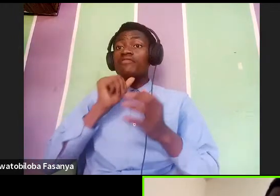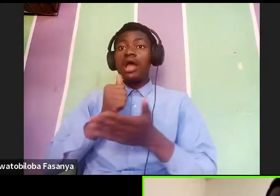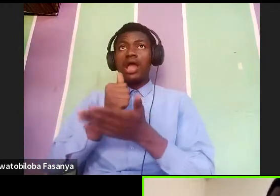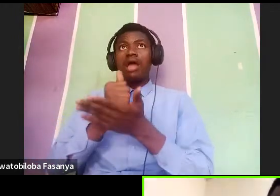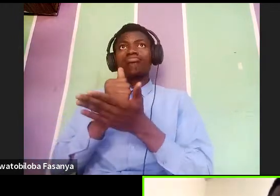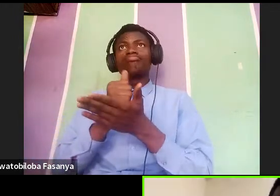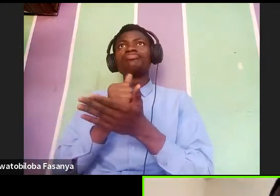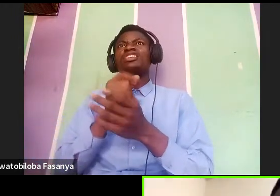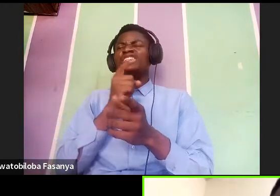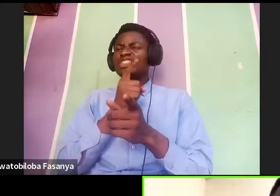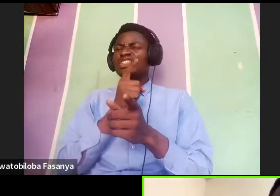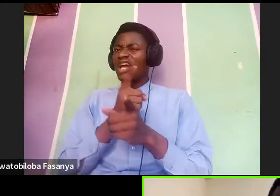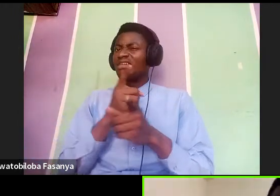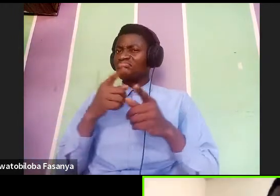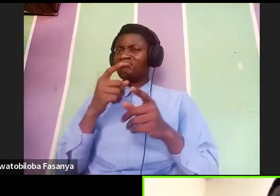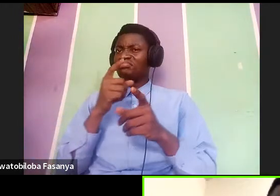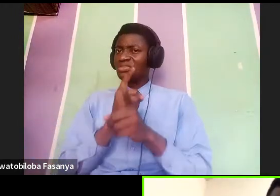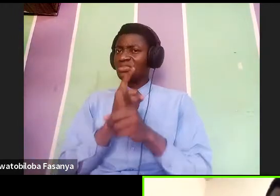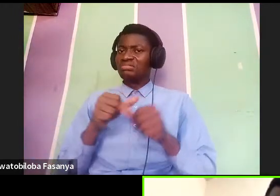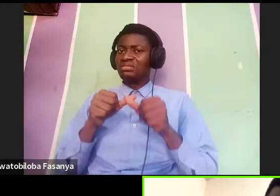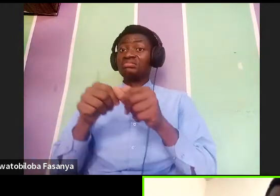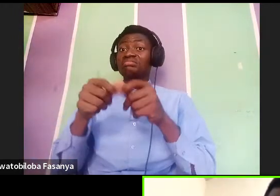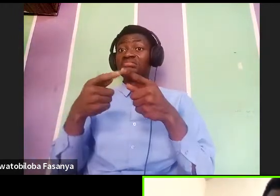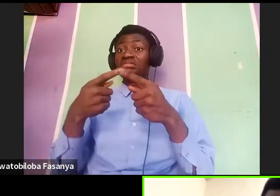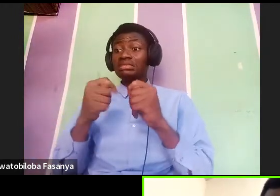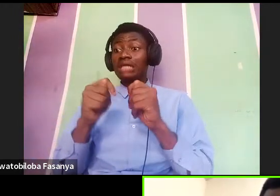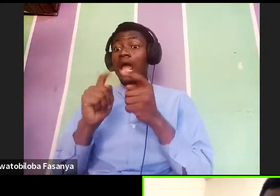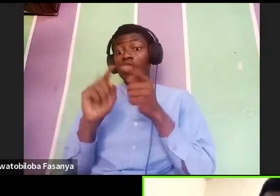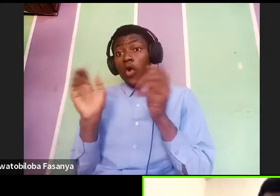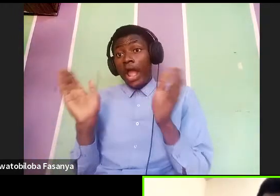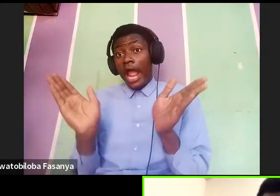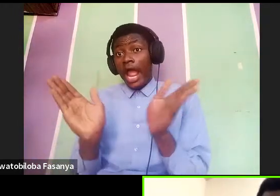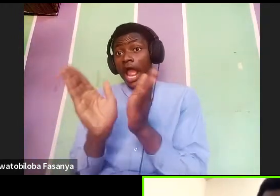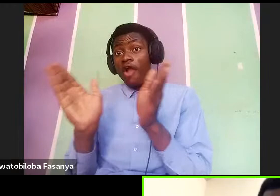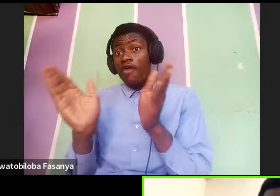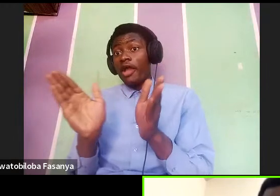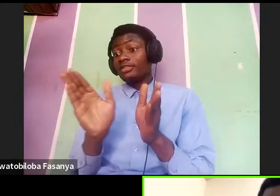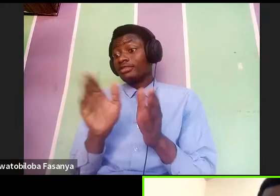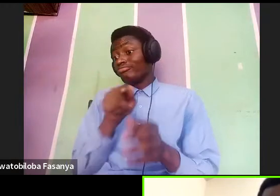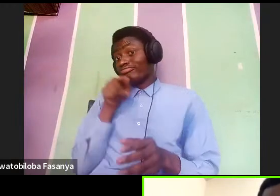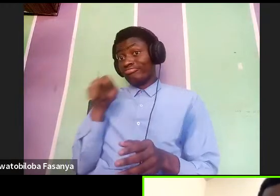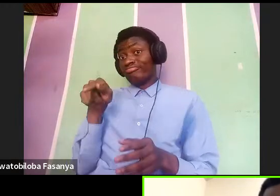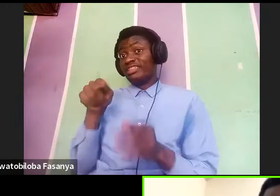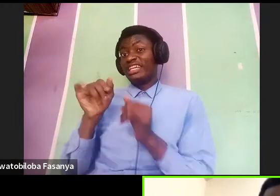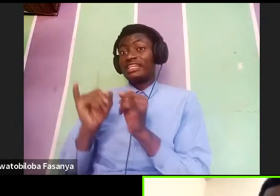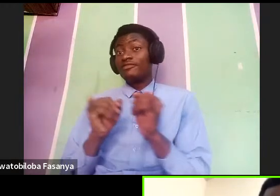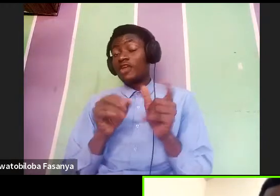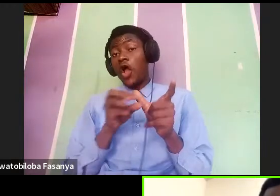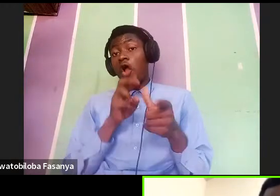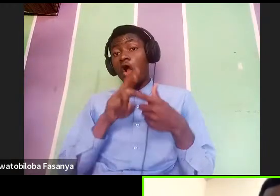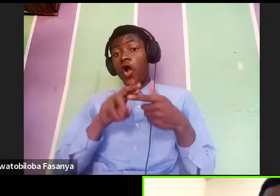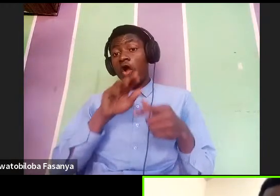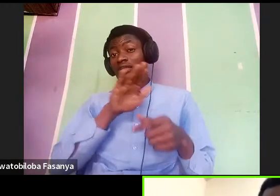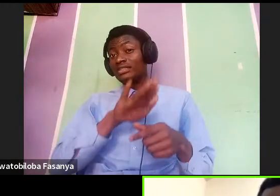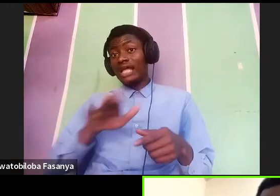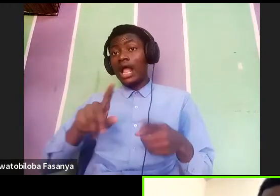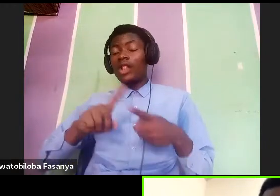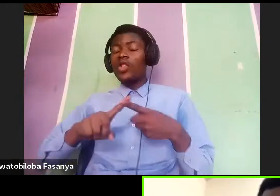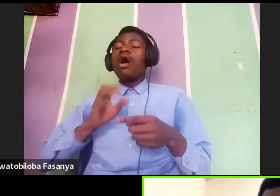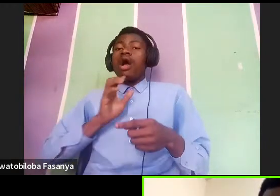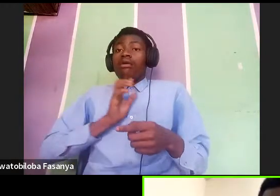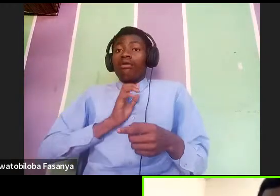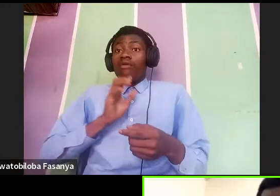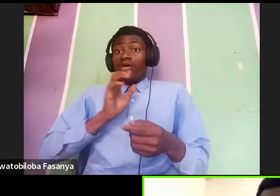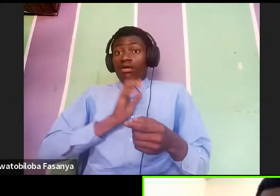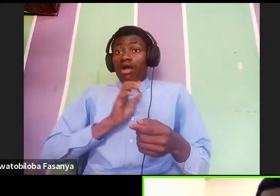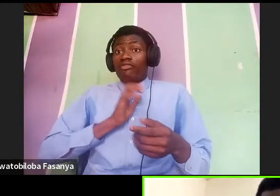to encourage the individual or the child to cough. I hope I'm